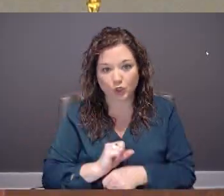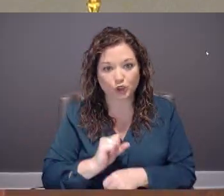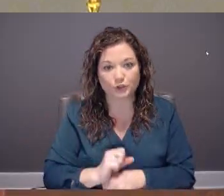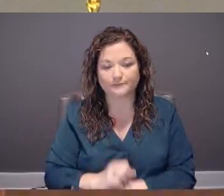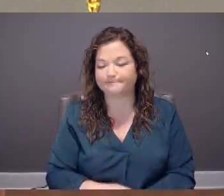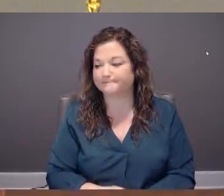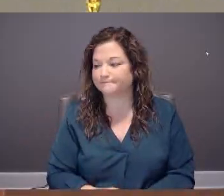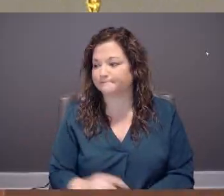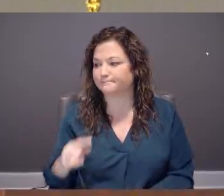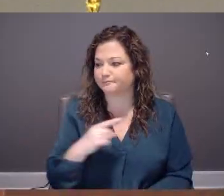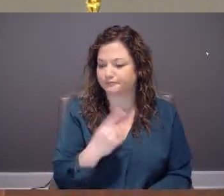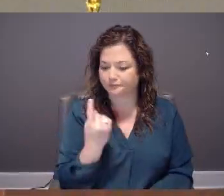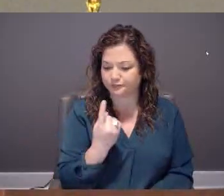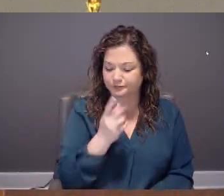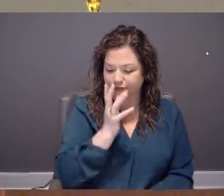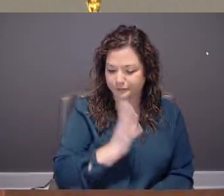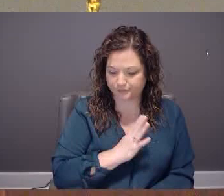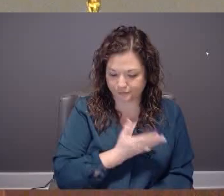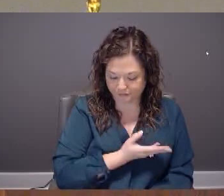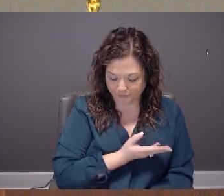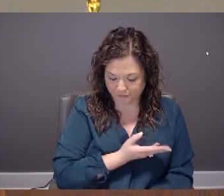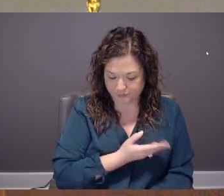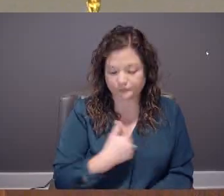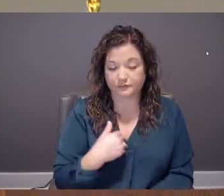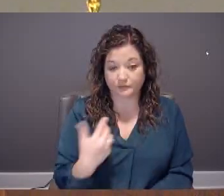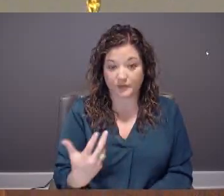Riley, I want to say, just follow up on,